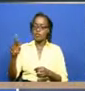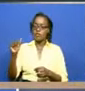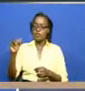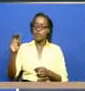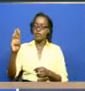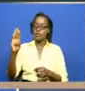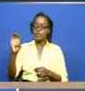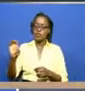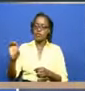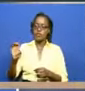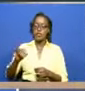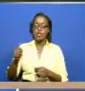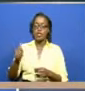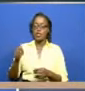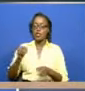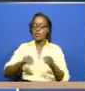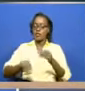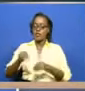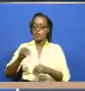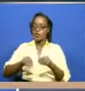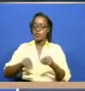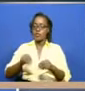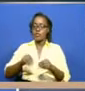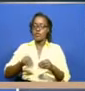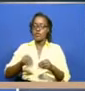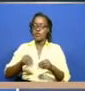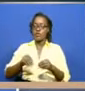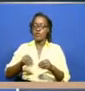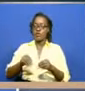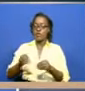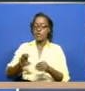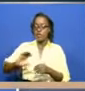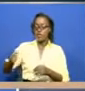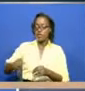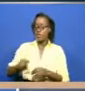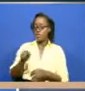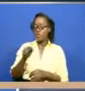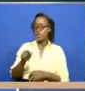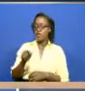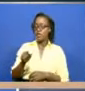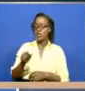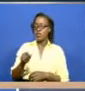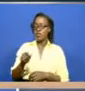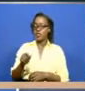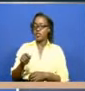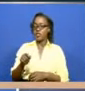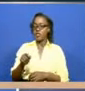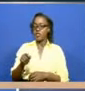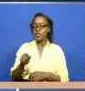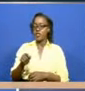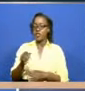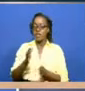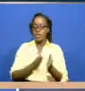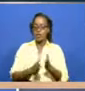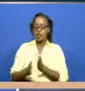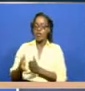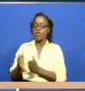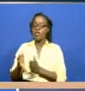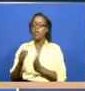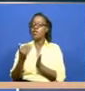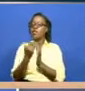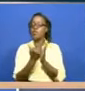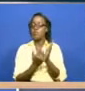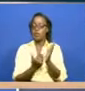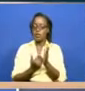hold another fundraiser in that particular constituency. Of course, that is the itinerary of the Deputy